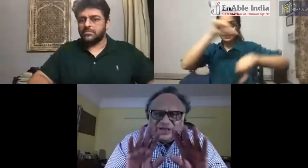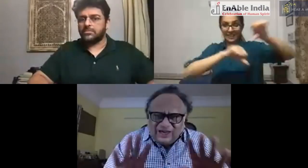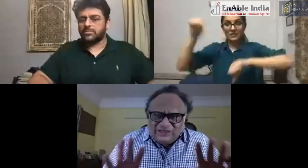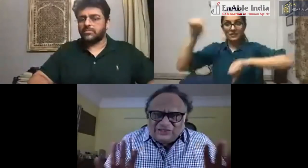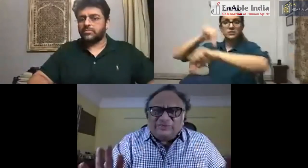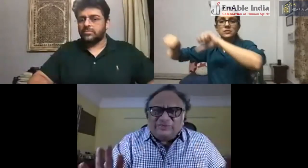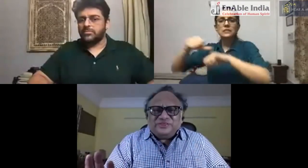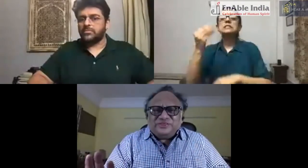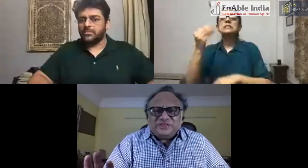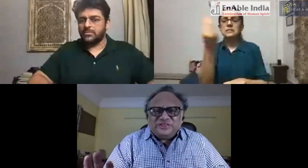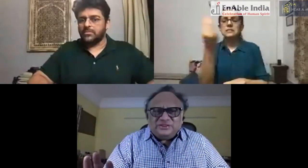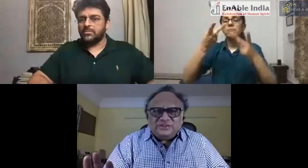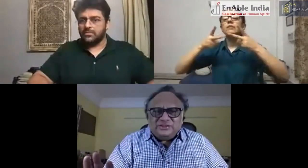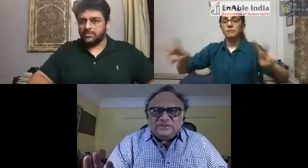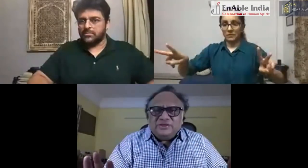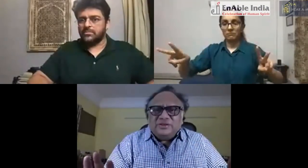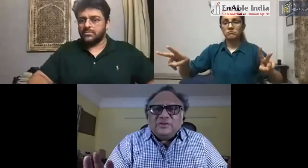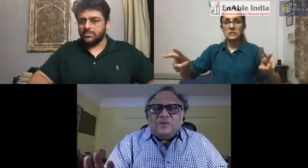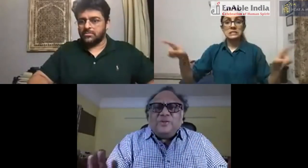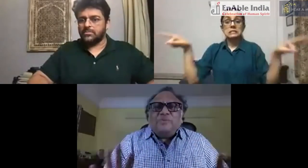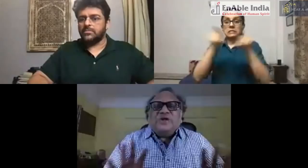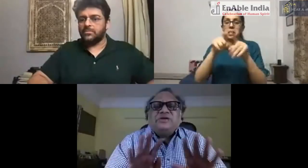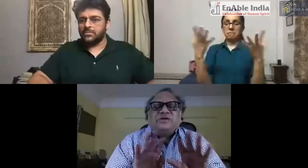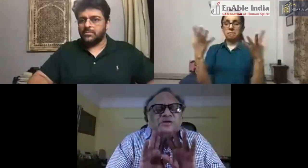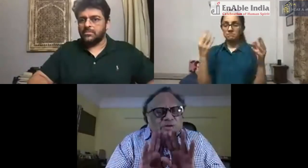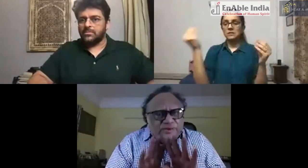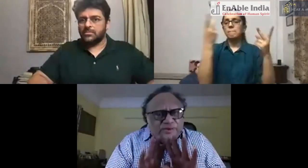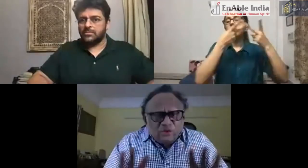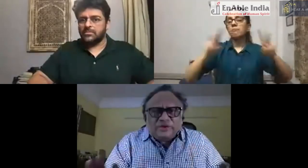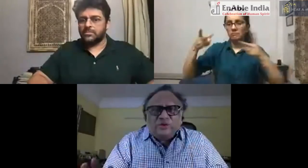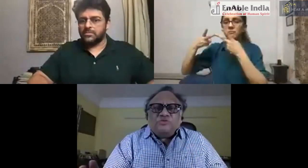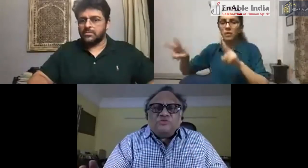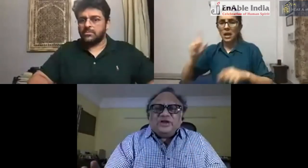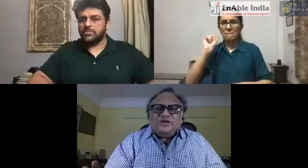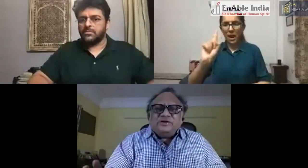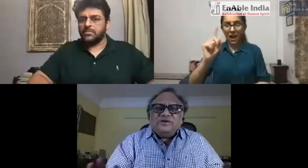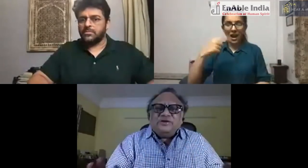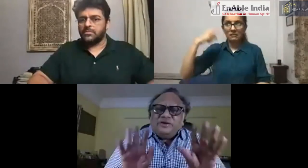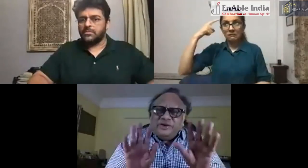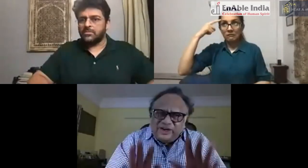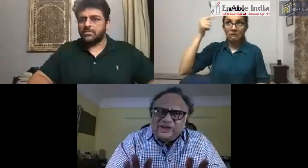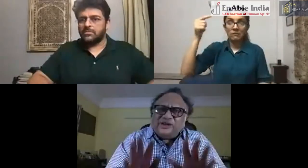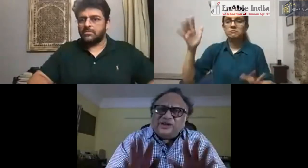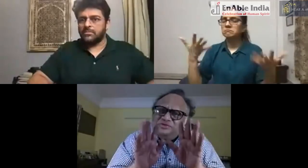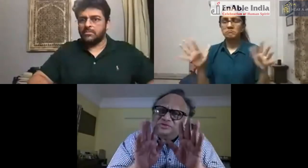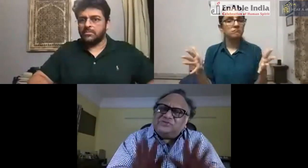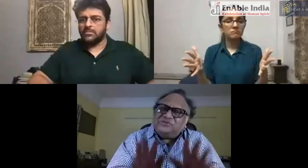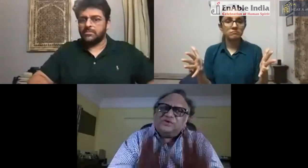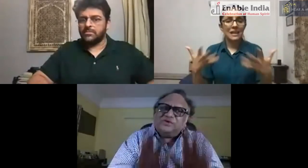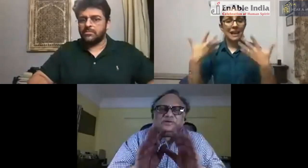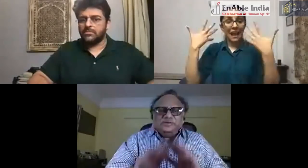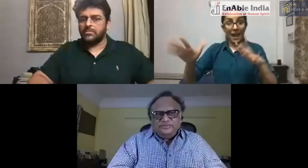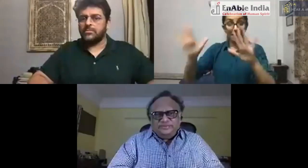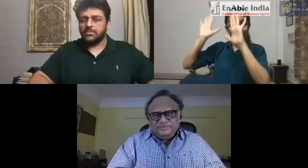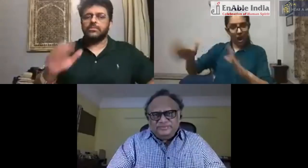there are some differences, but don't go for it. Take whichever you